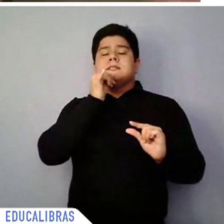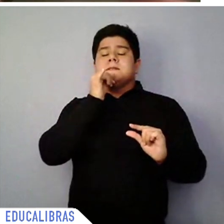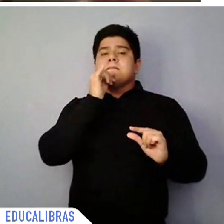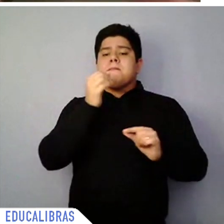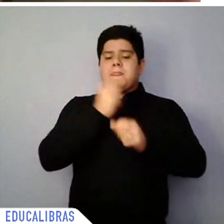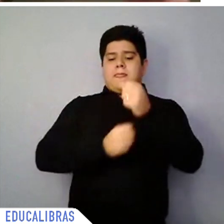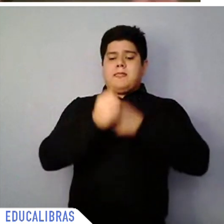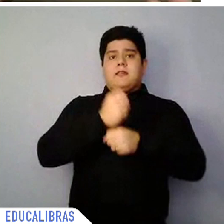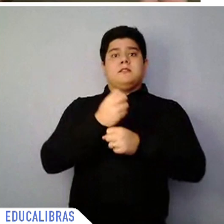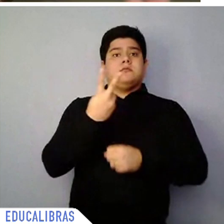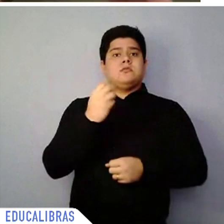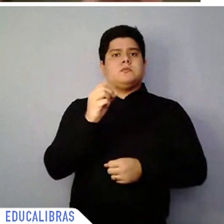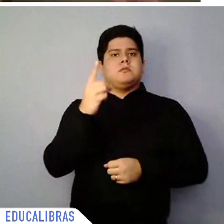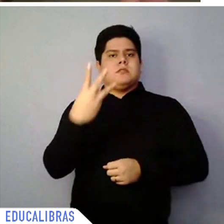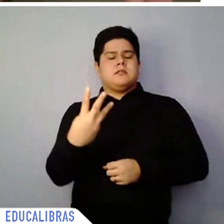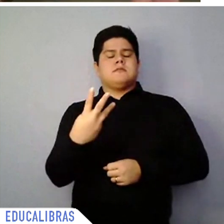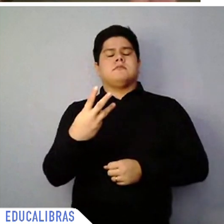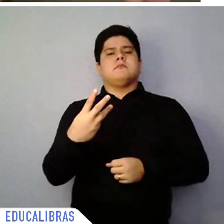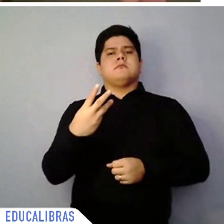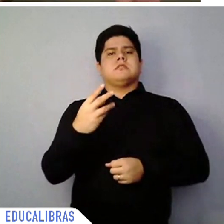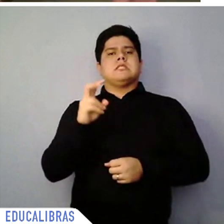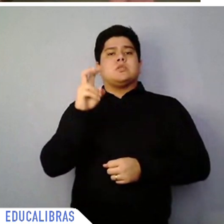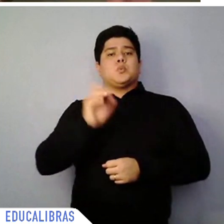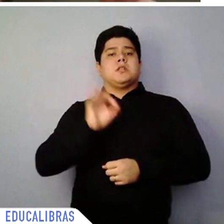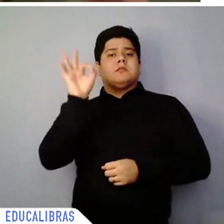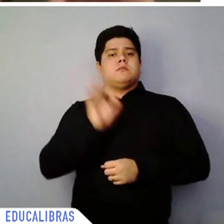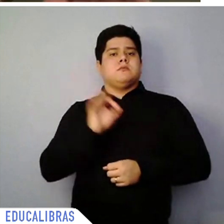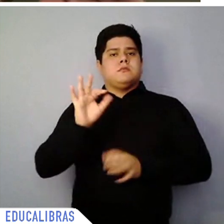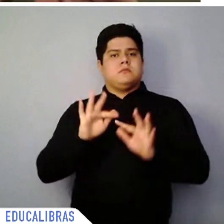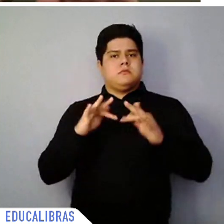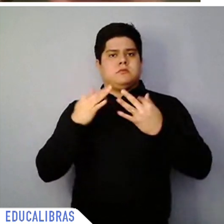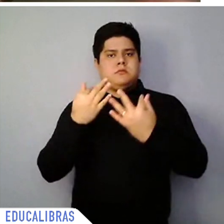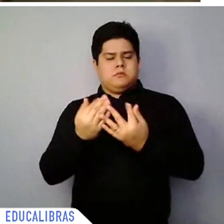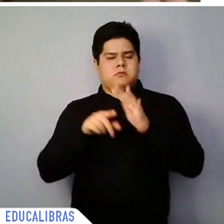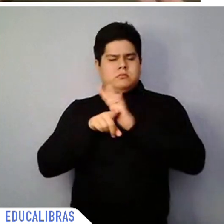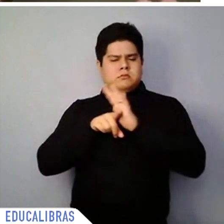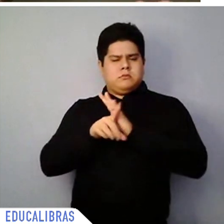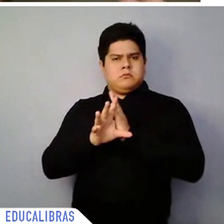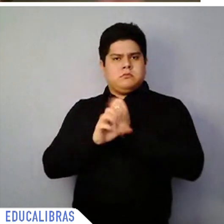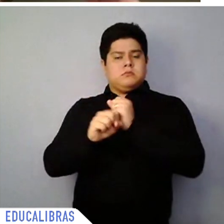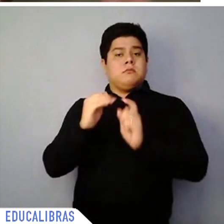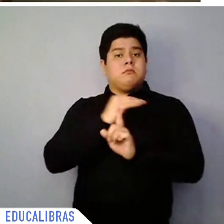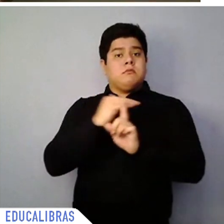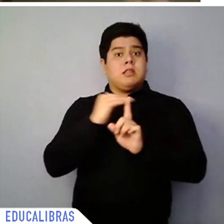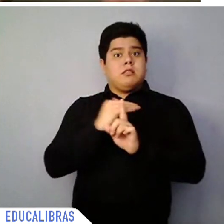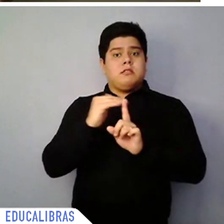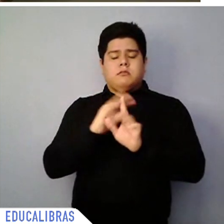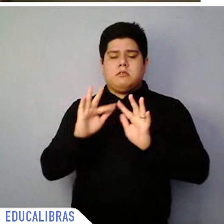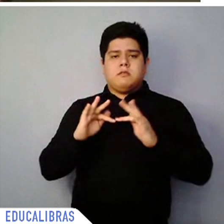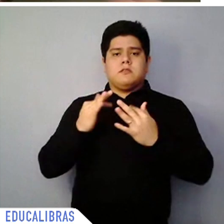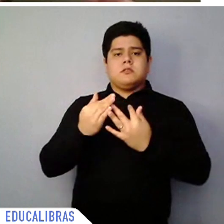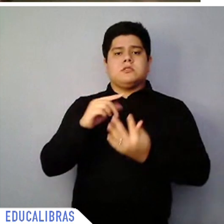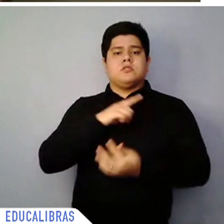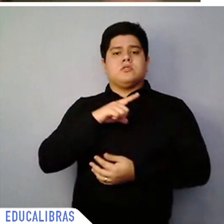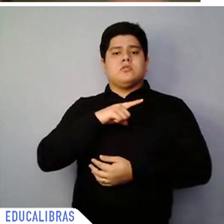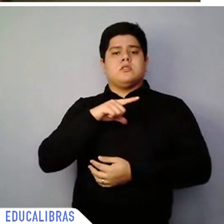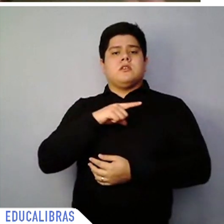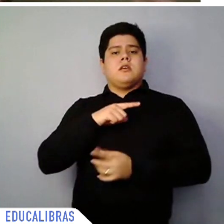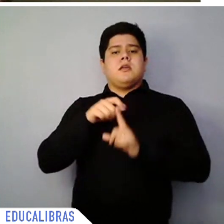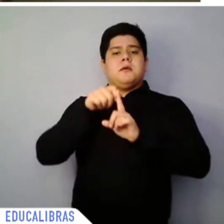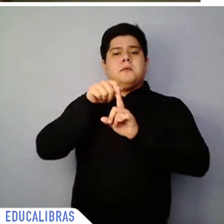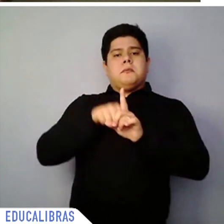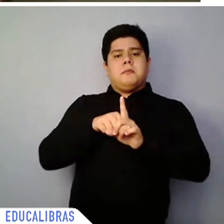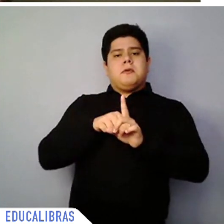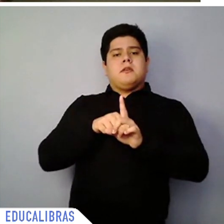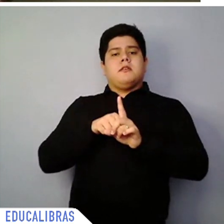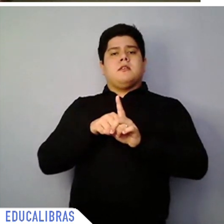a reduction. If you look at 2003, all of the domiciles, half of them